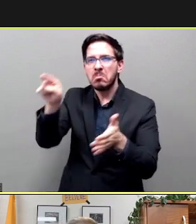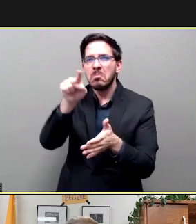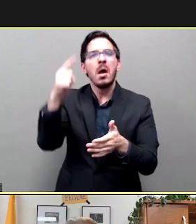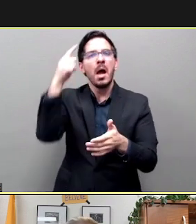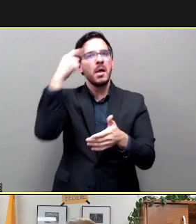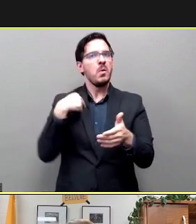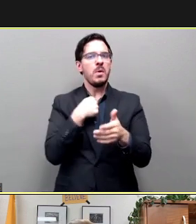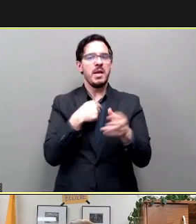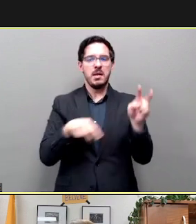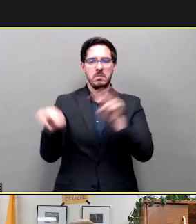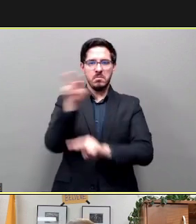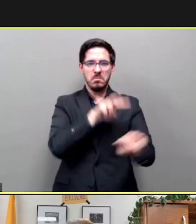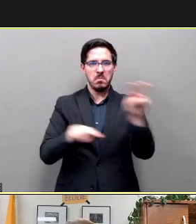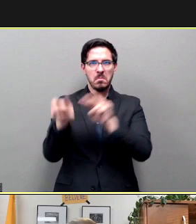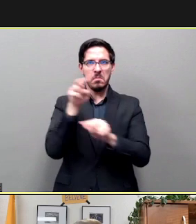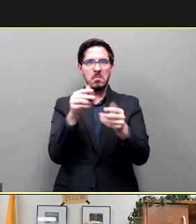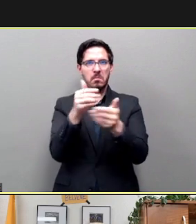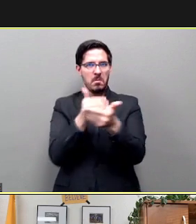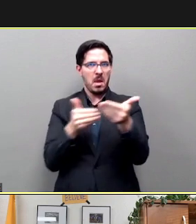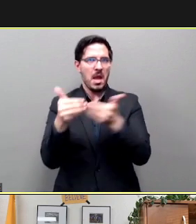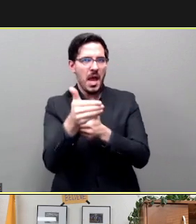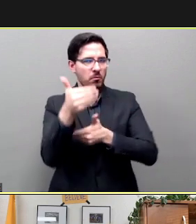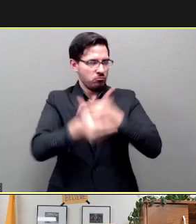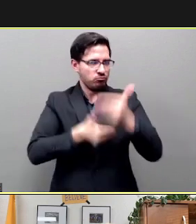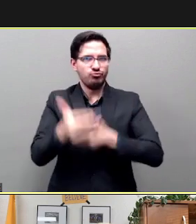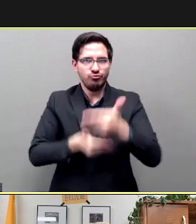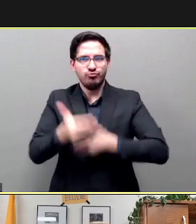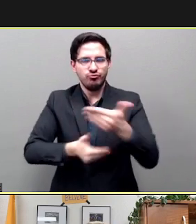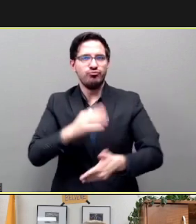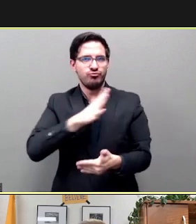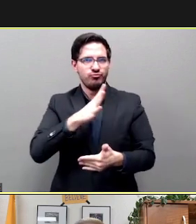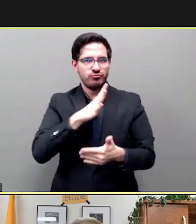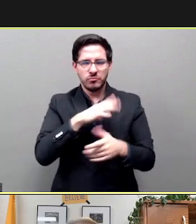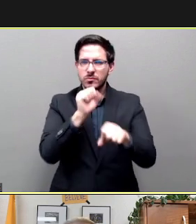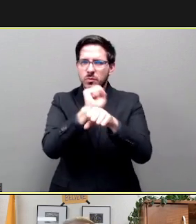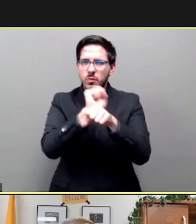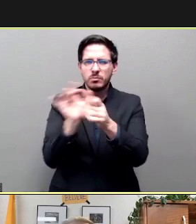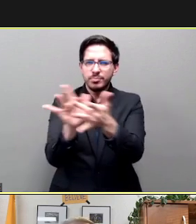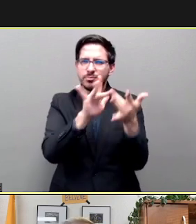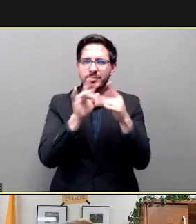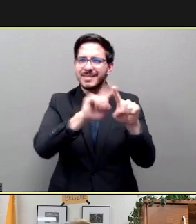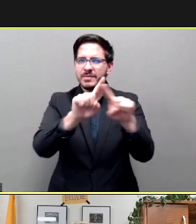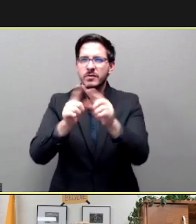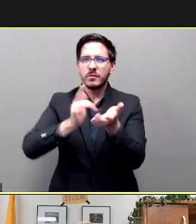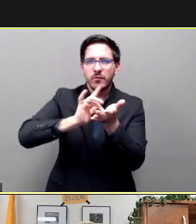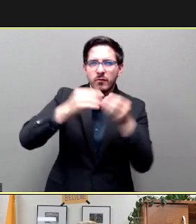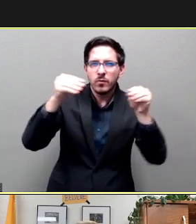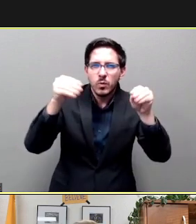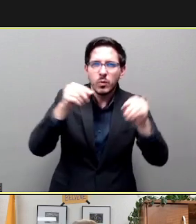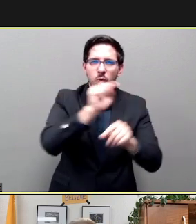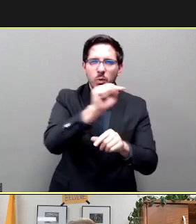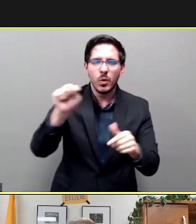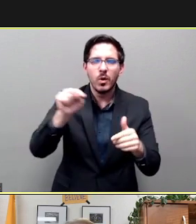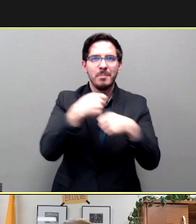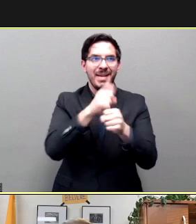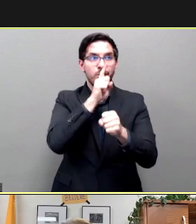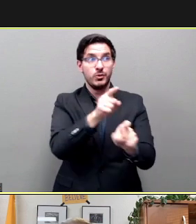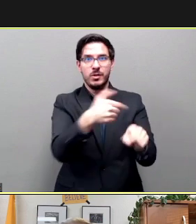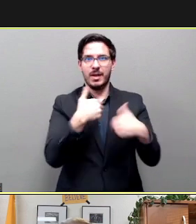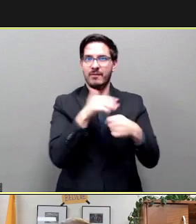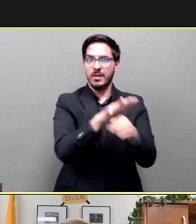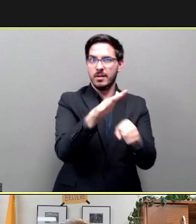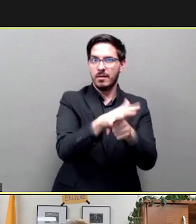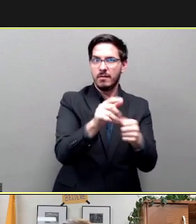really pushed this and worked day in and day out with pharmacies to get this on their stocked, so that